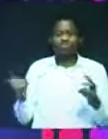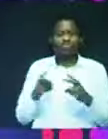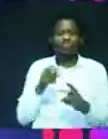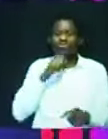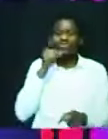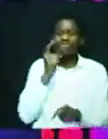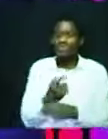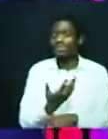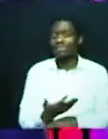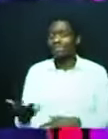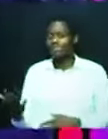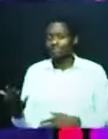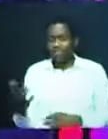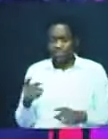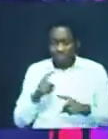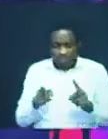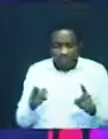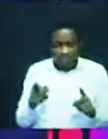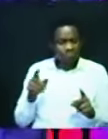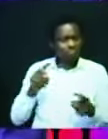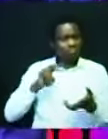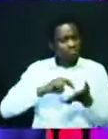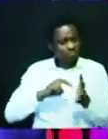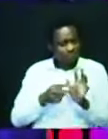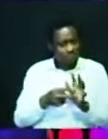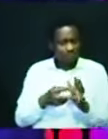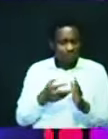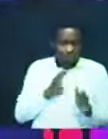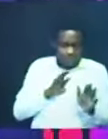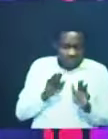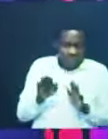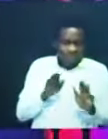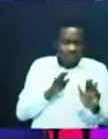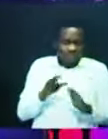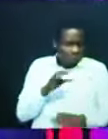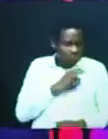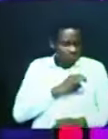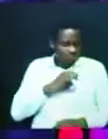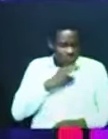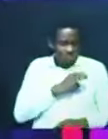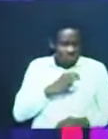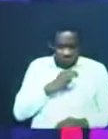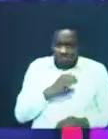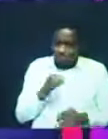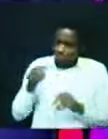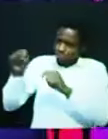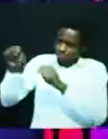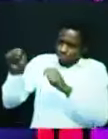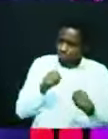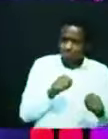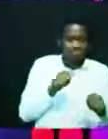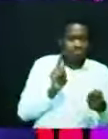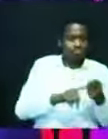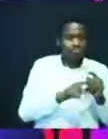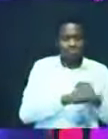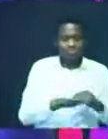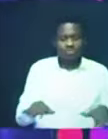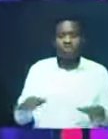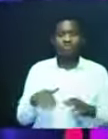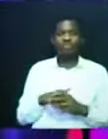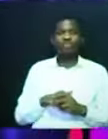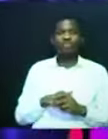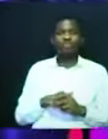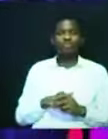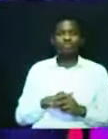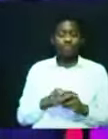ho ehia nko ne mom ejapade nso betumi aye awusu a awufo e de emma wo ma. So we are expecting that once we are born